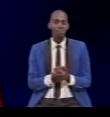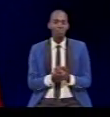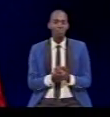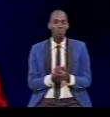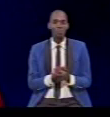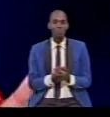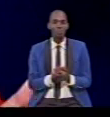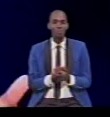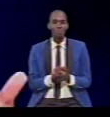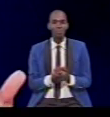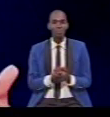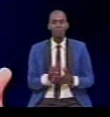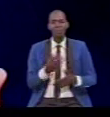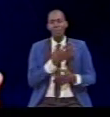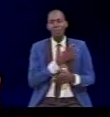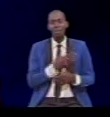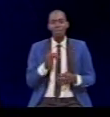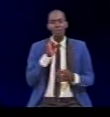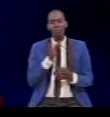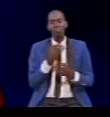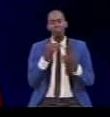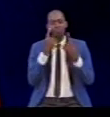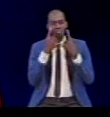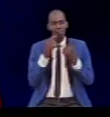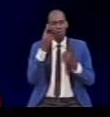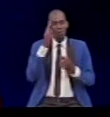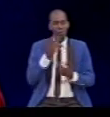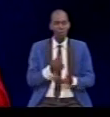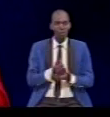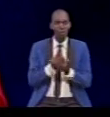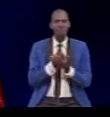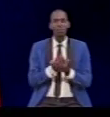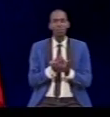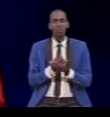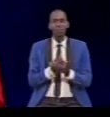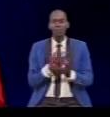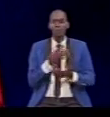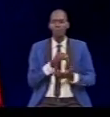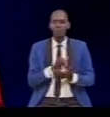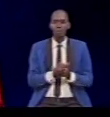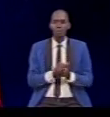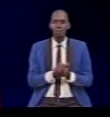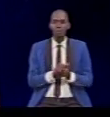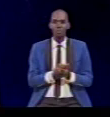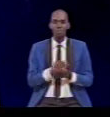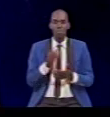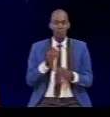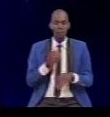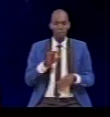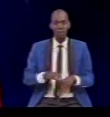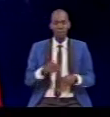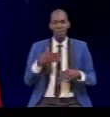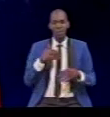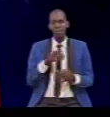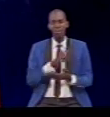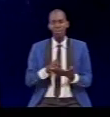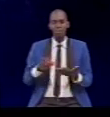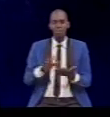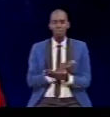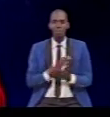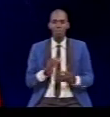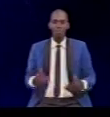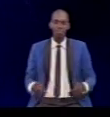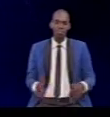Jesus, and he cried out for help. That child had a divine encounter with the God of